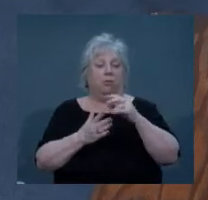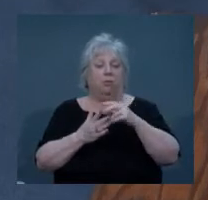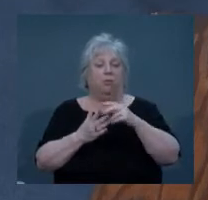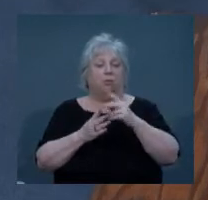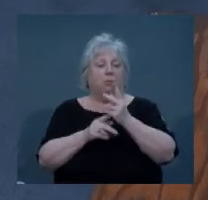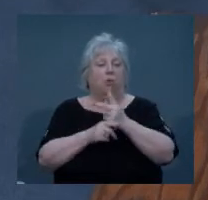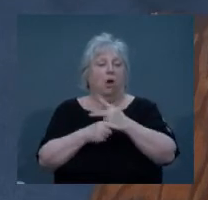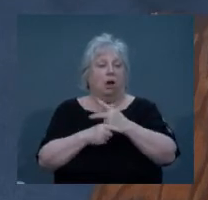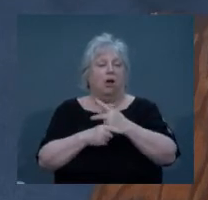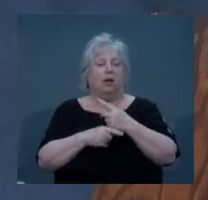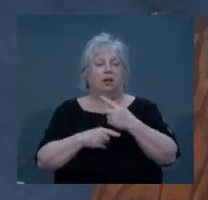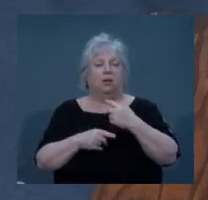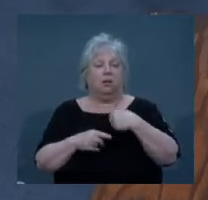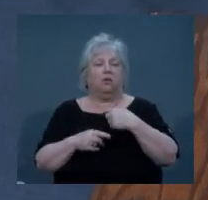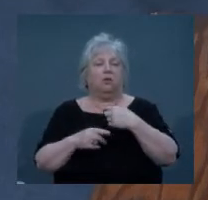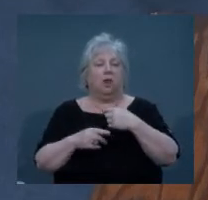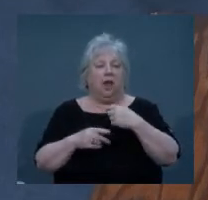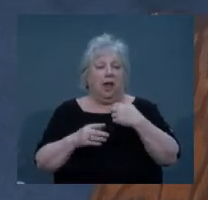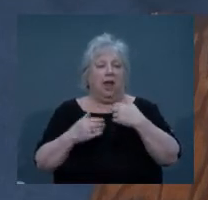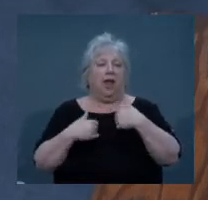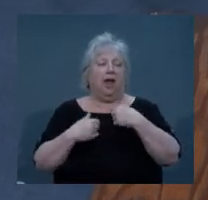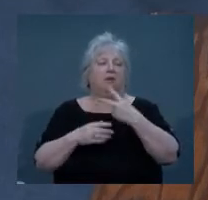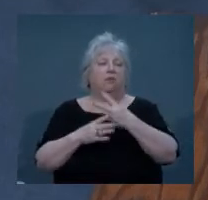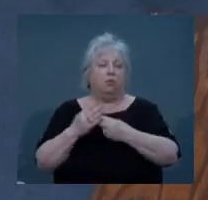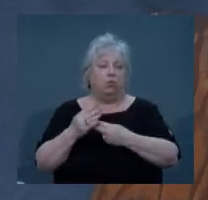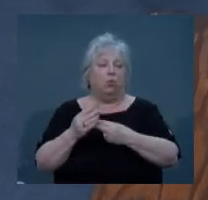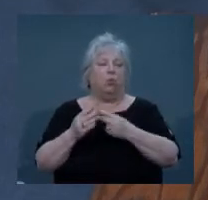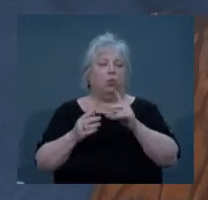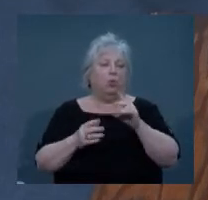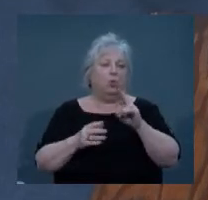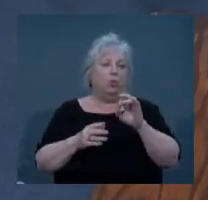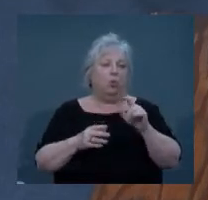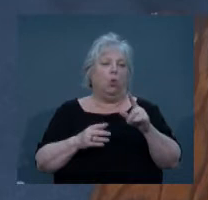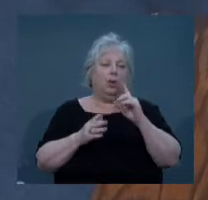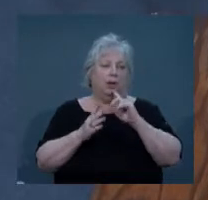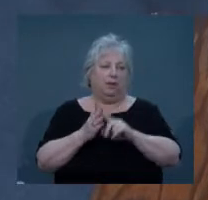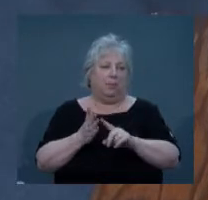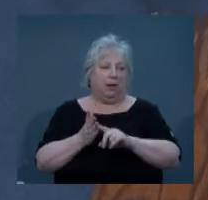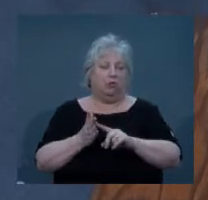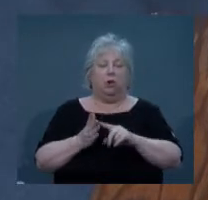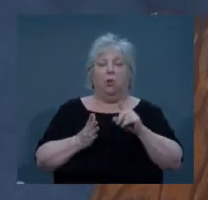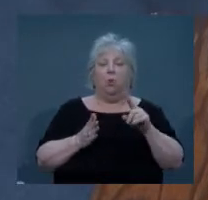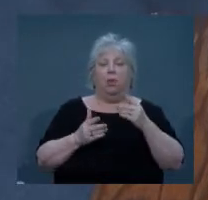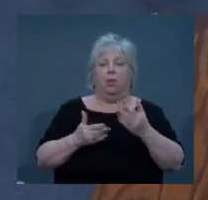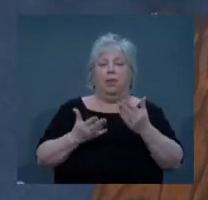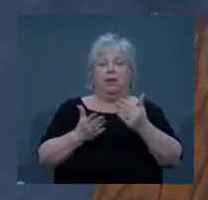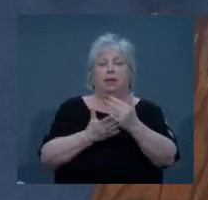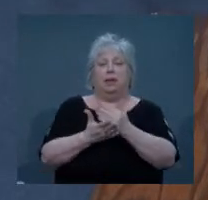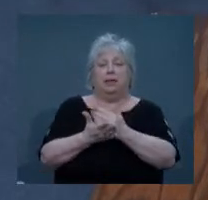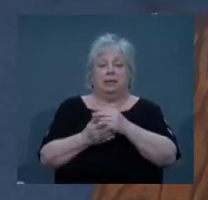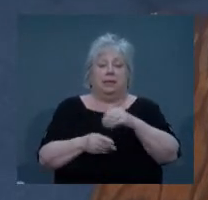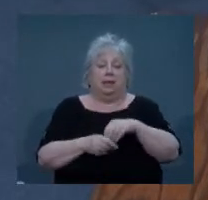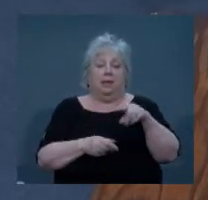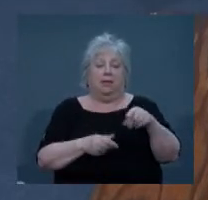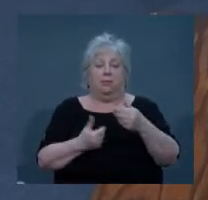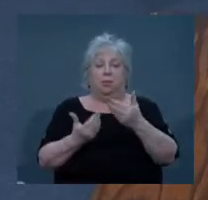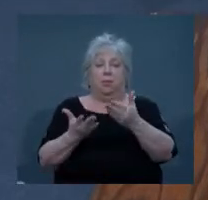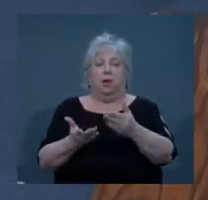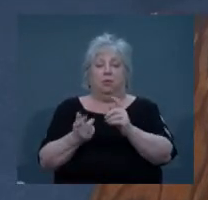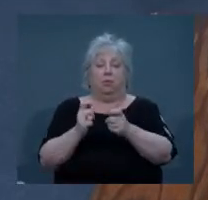inspect those as well. And one of the things that's listed in this proposed revision is other agencies